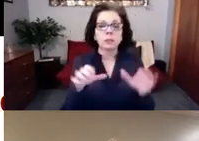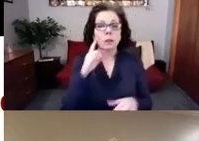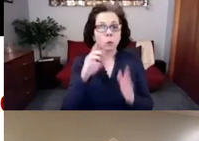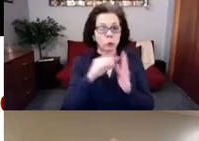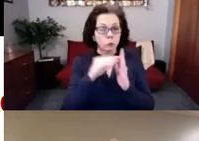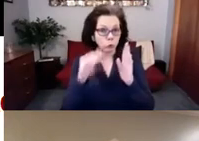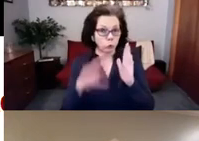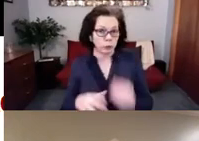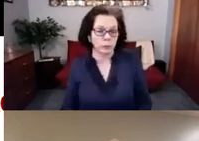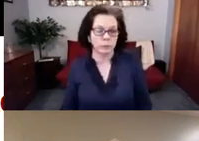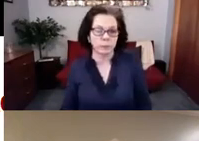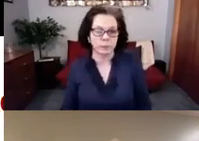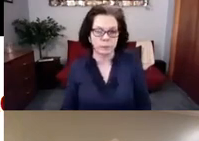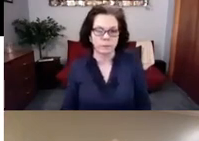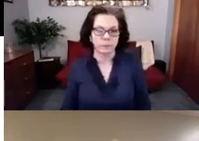students.